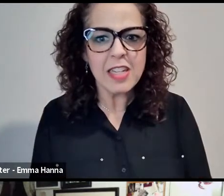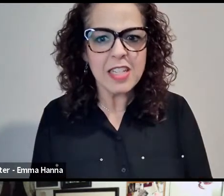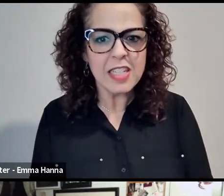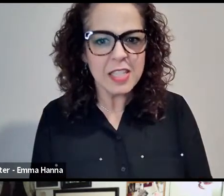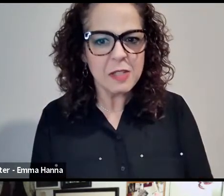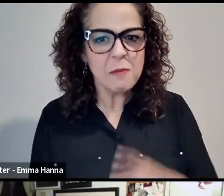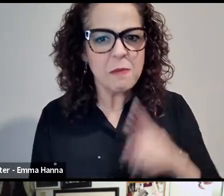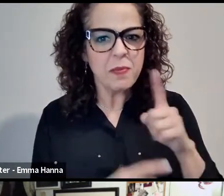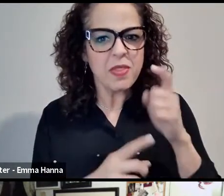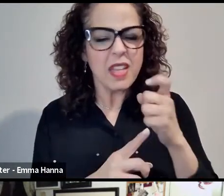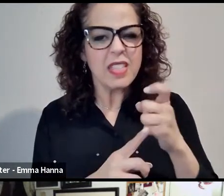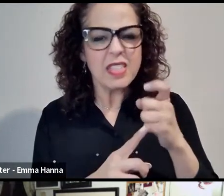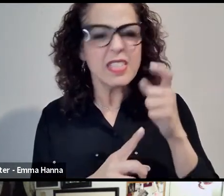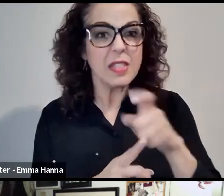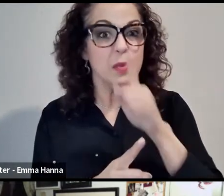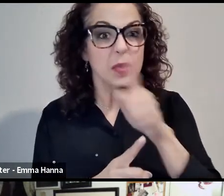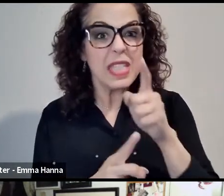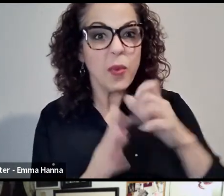did.